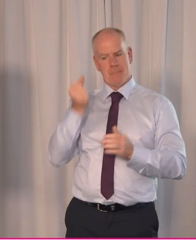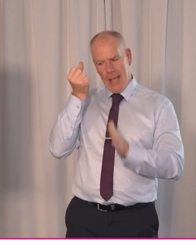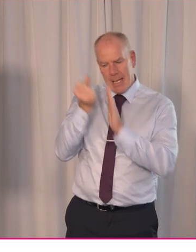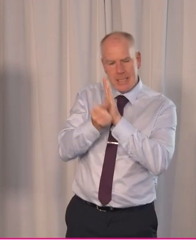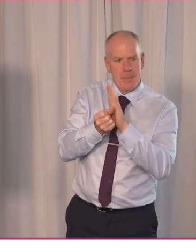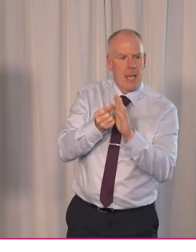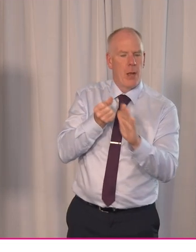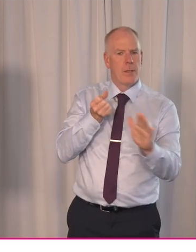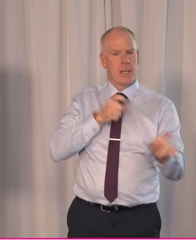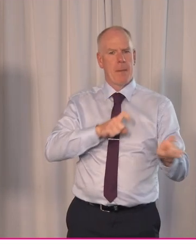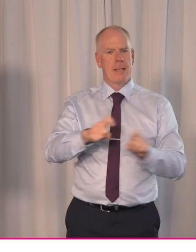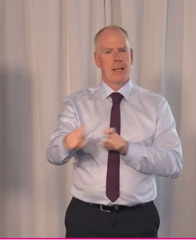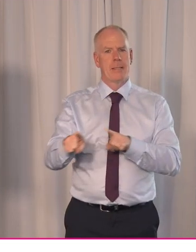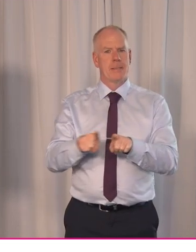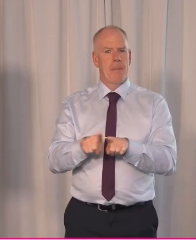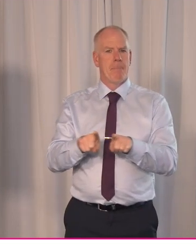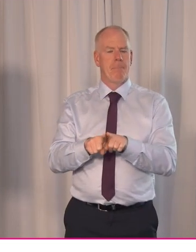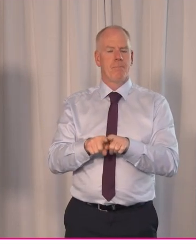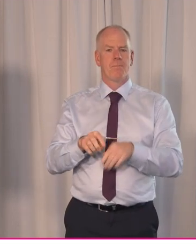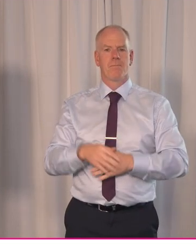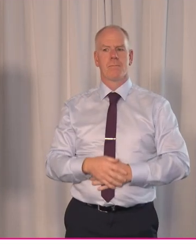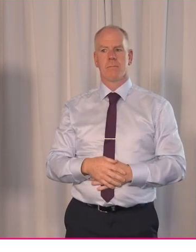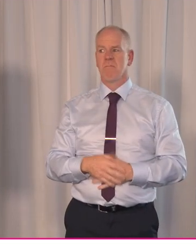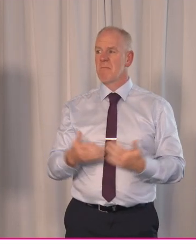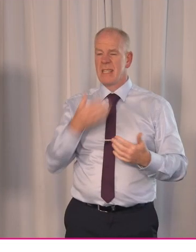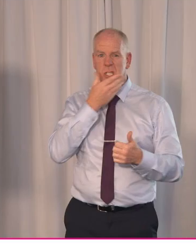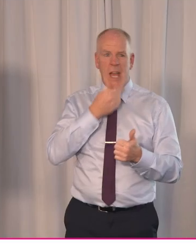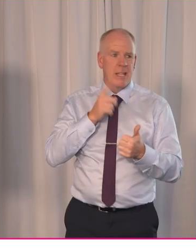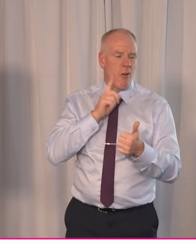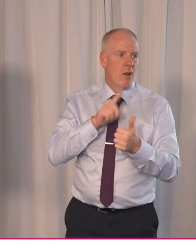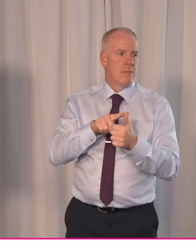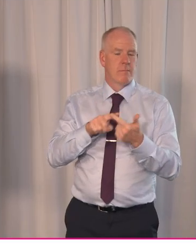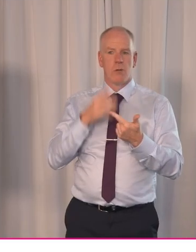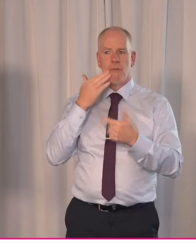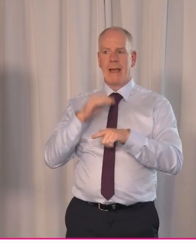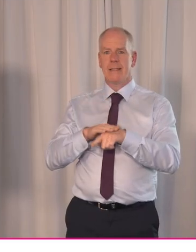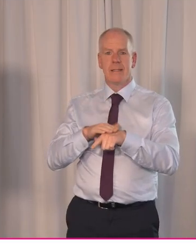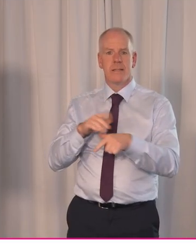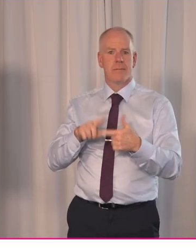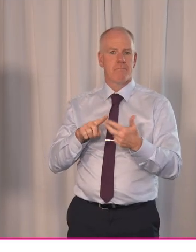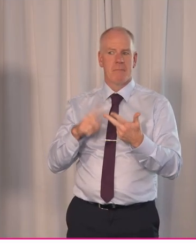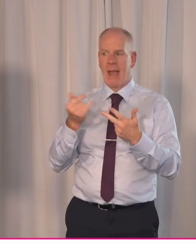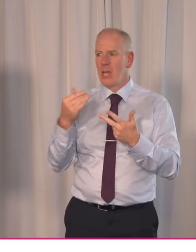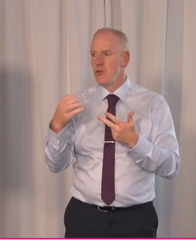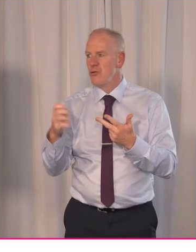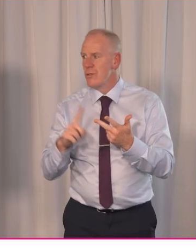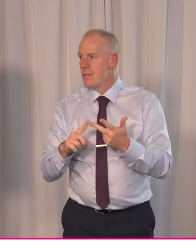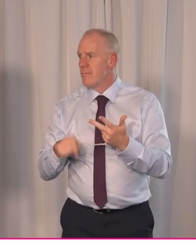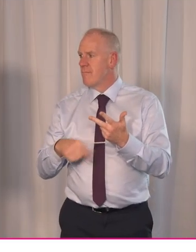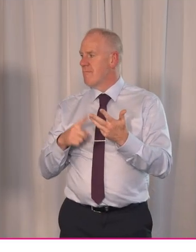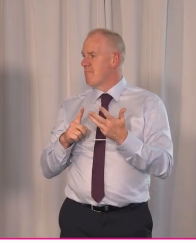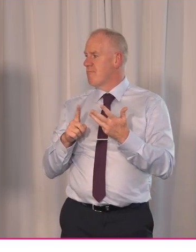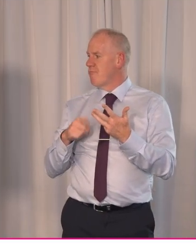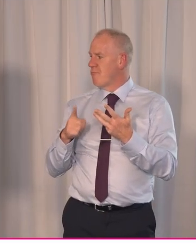experience simultaneously. And I think that's, gender, race, age, because I'm